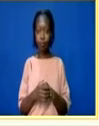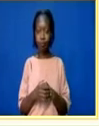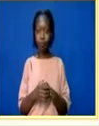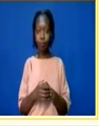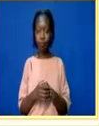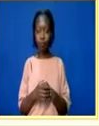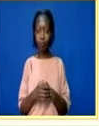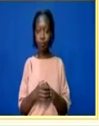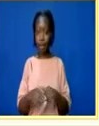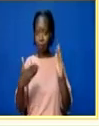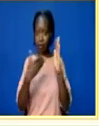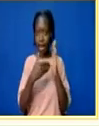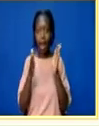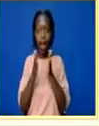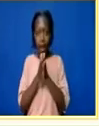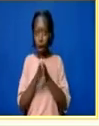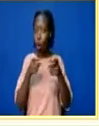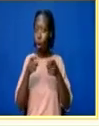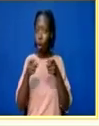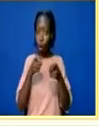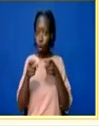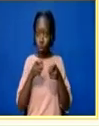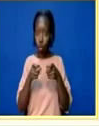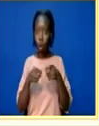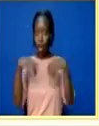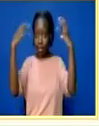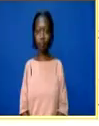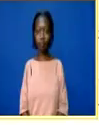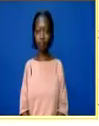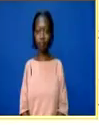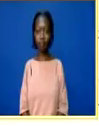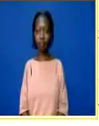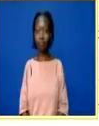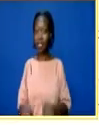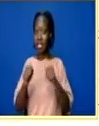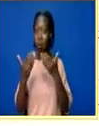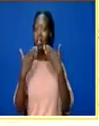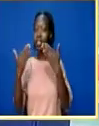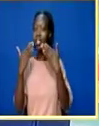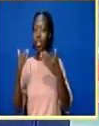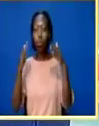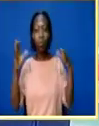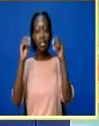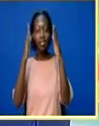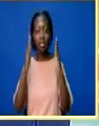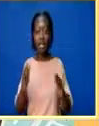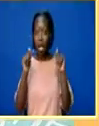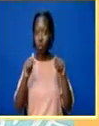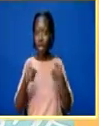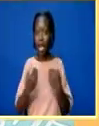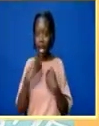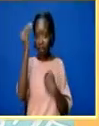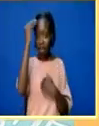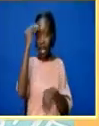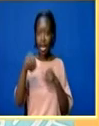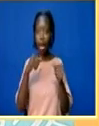control. Okay. The splash erosion. Okay. All right. Thank you so much, Mr. Mohia. Today we have learnt